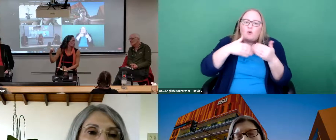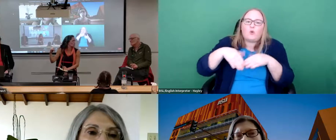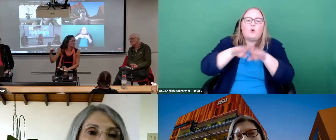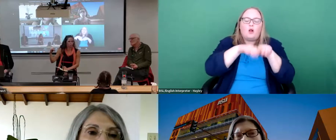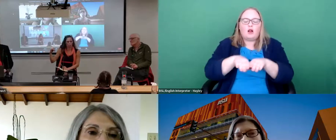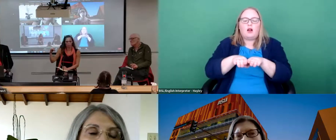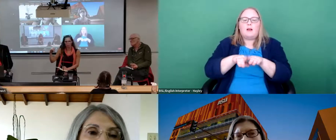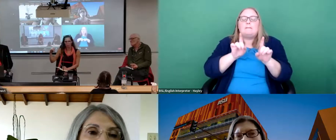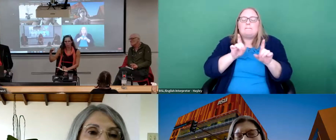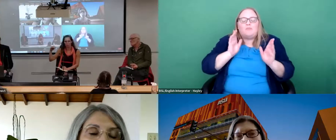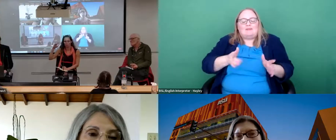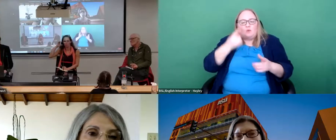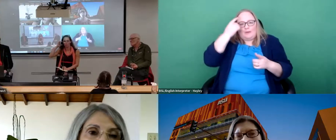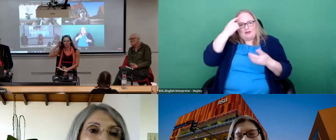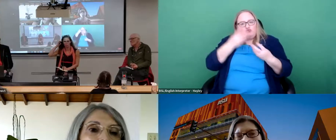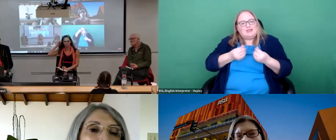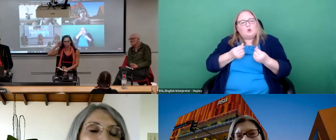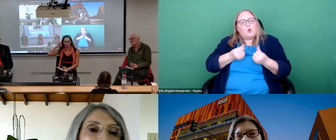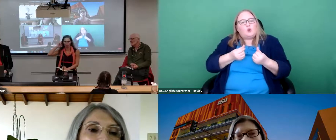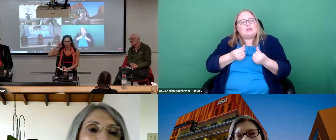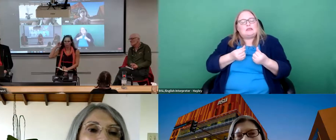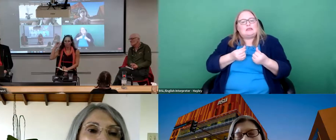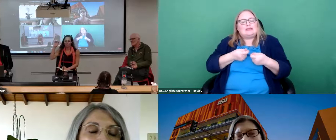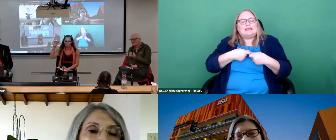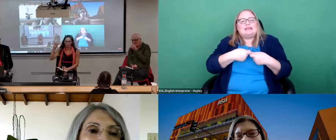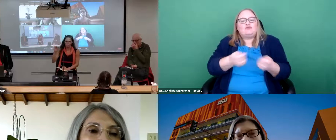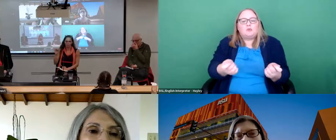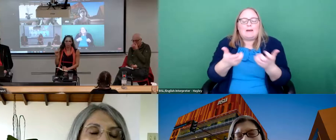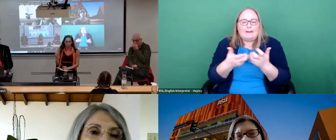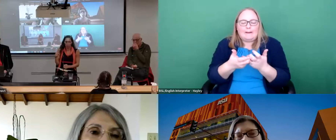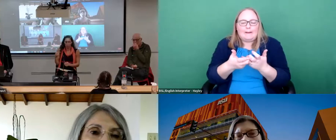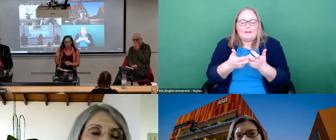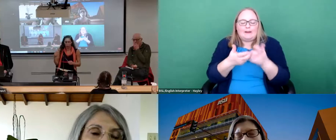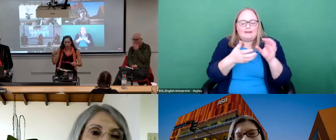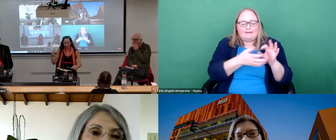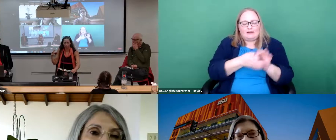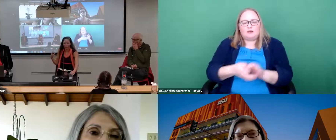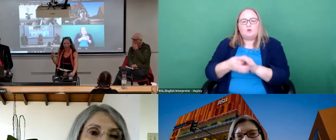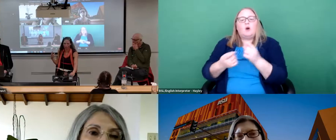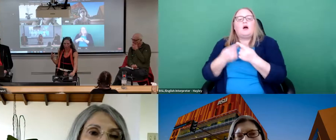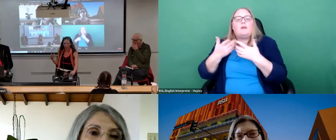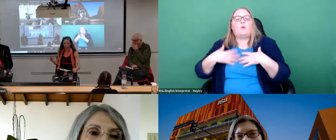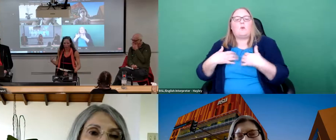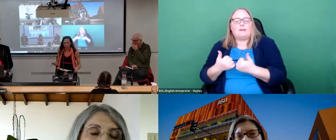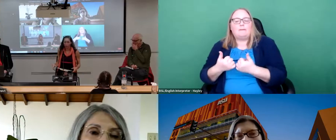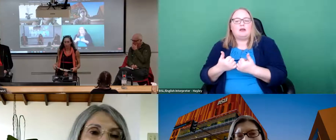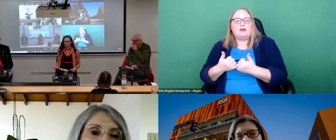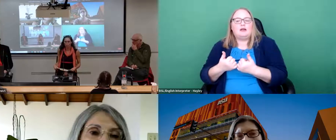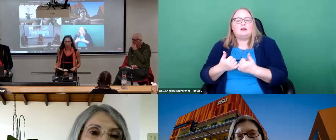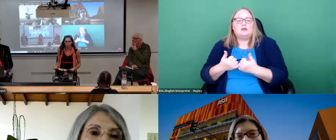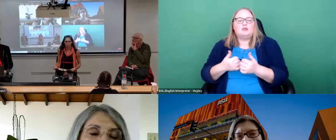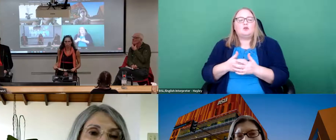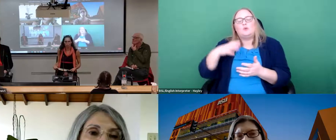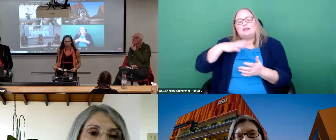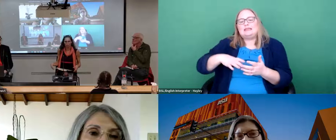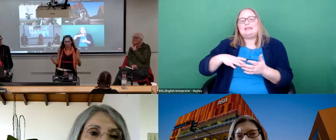these resources are distributed in terms of other types of well-being. And to understand how that works, we need to go have a more bottom-up approach. So we